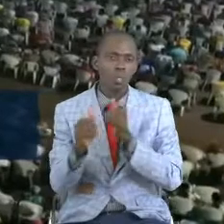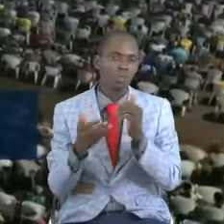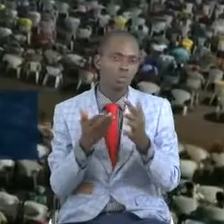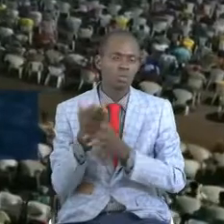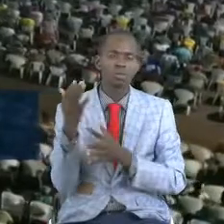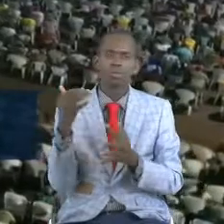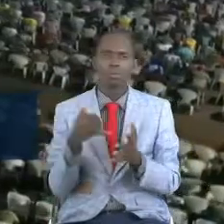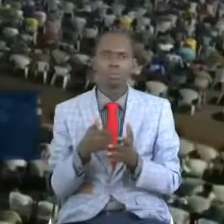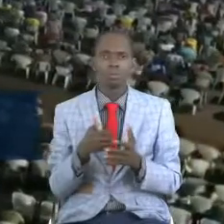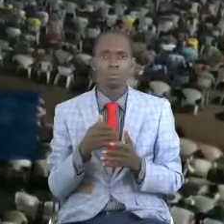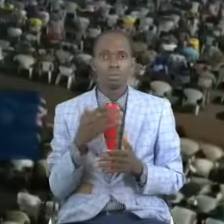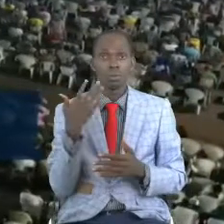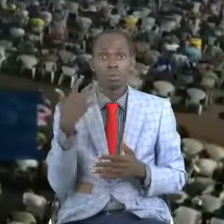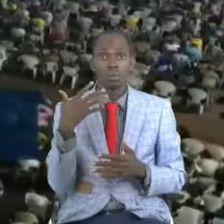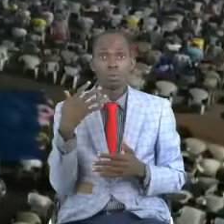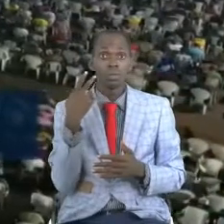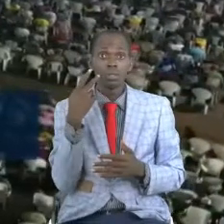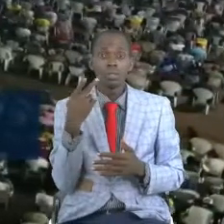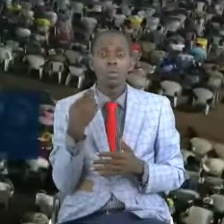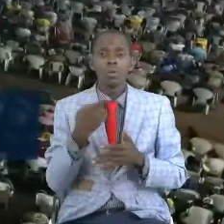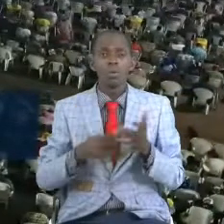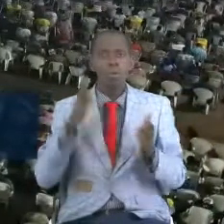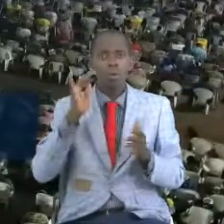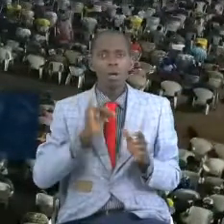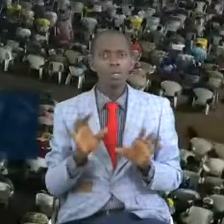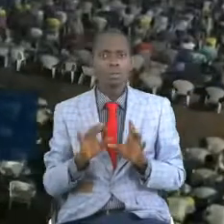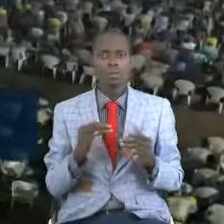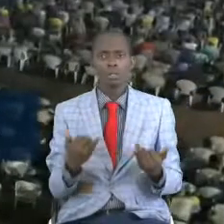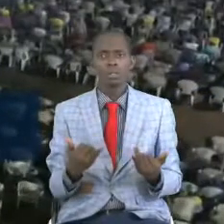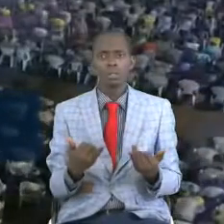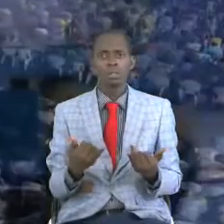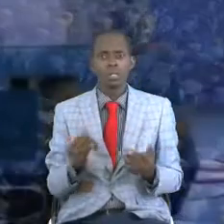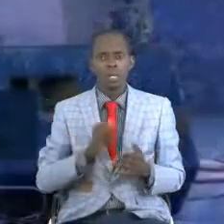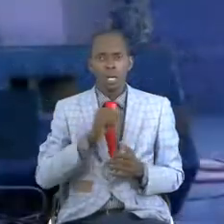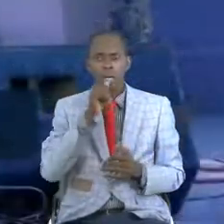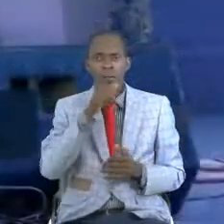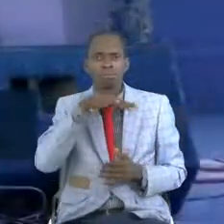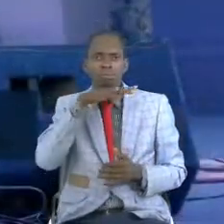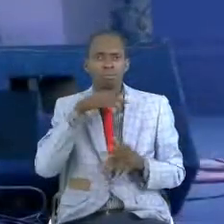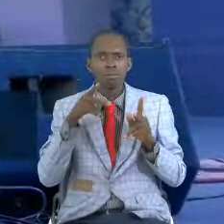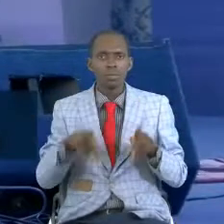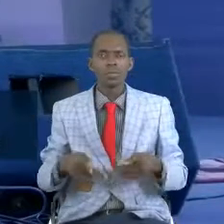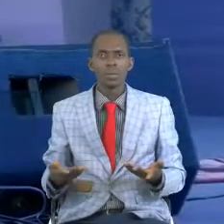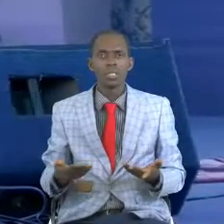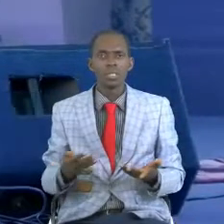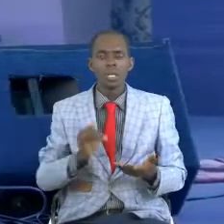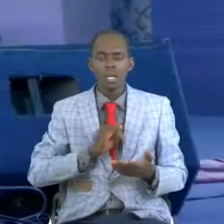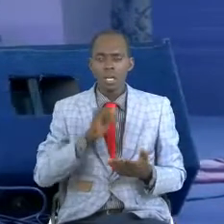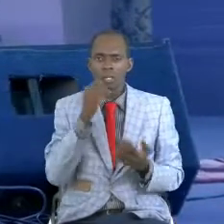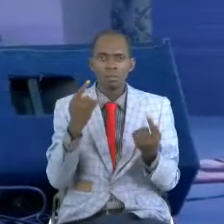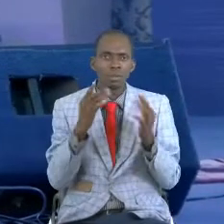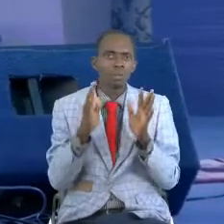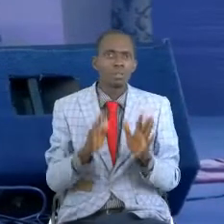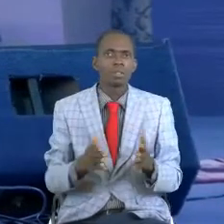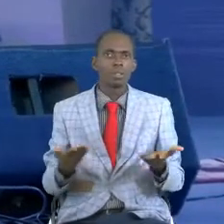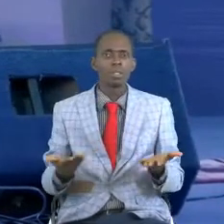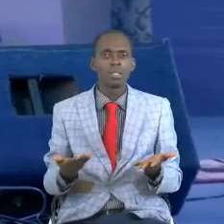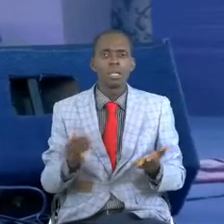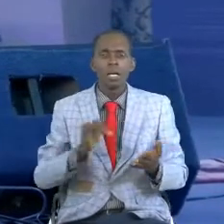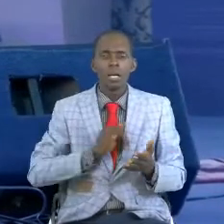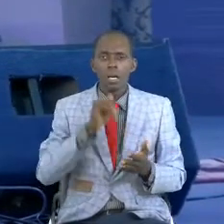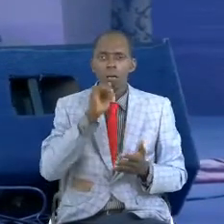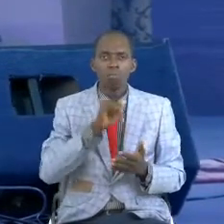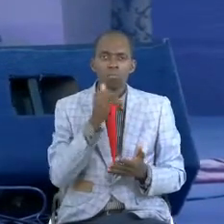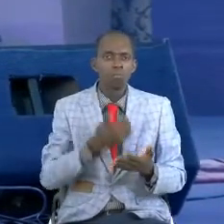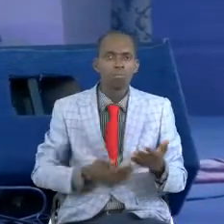What do I do then? I'm unclean. I'm defiled. I'm a sinner. I'm not born again.